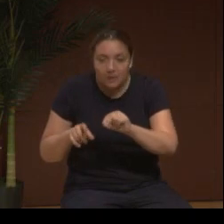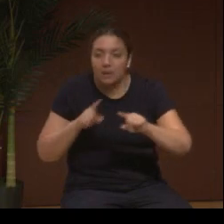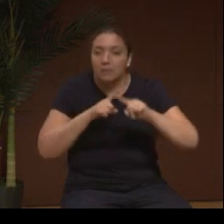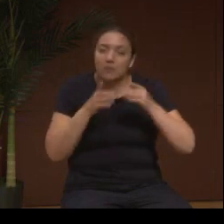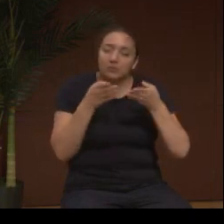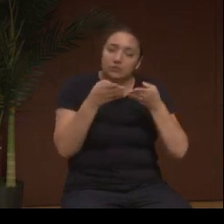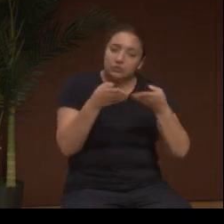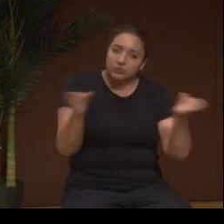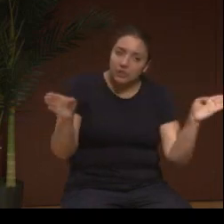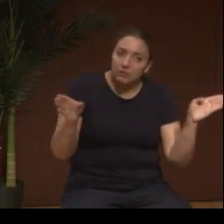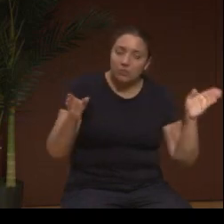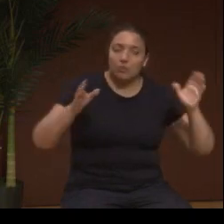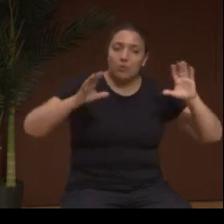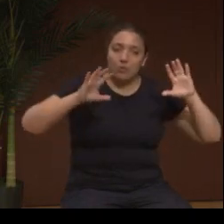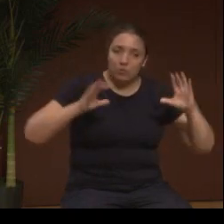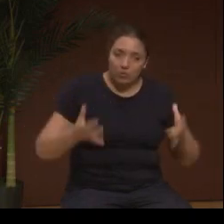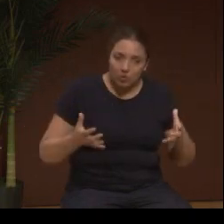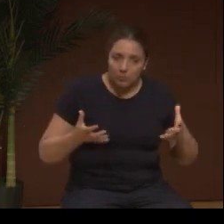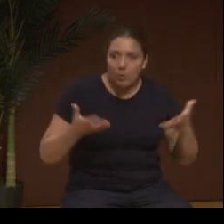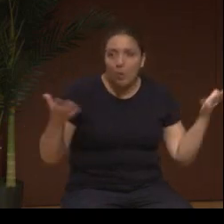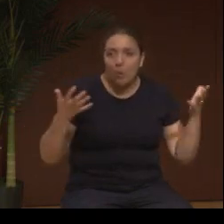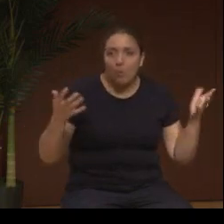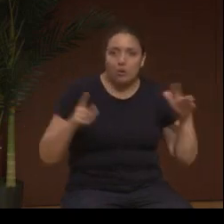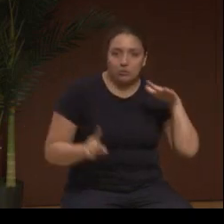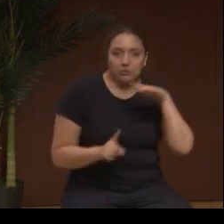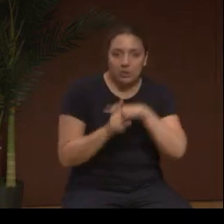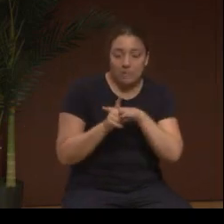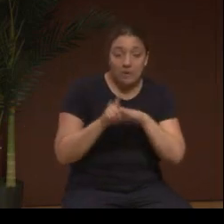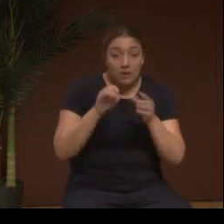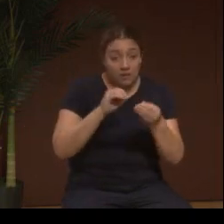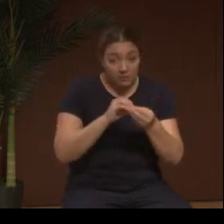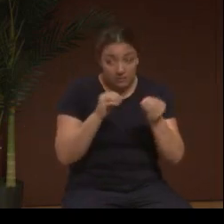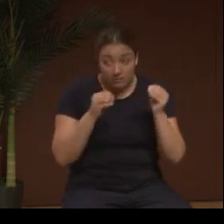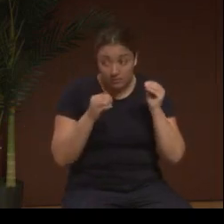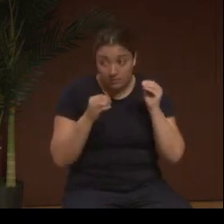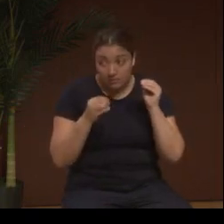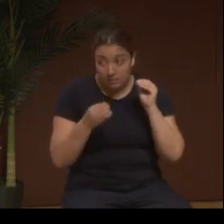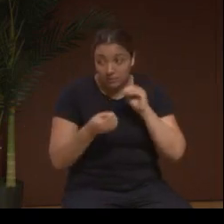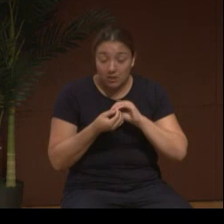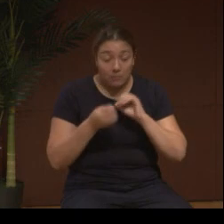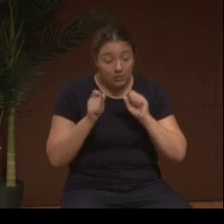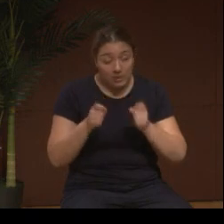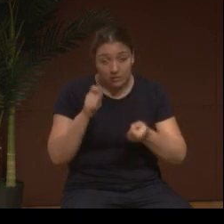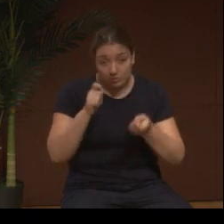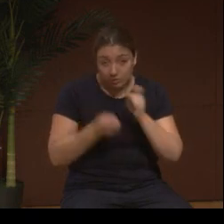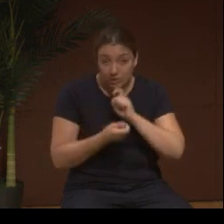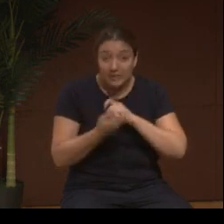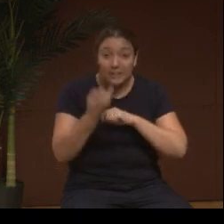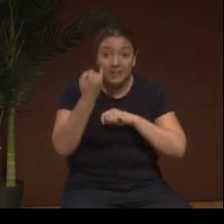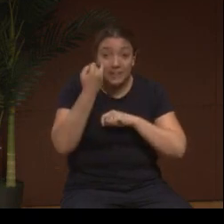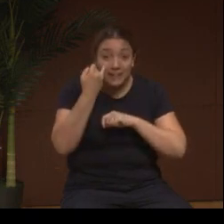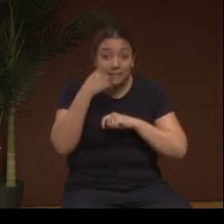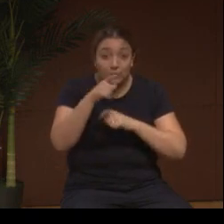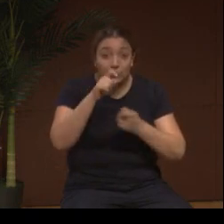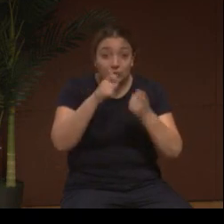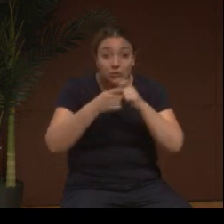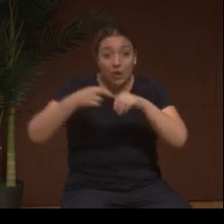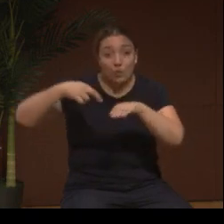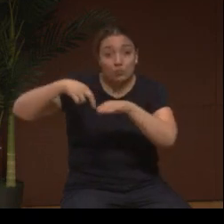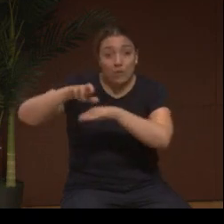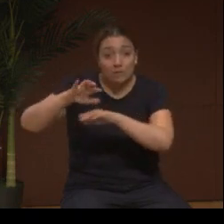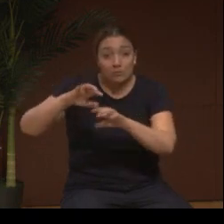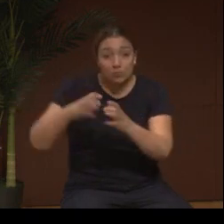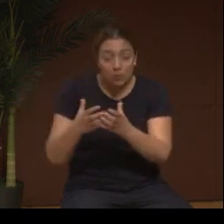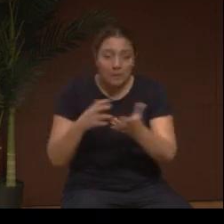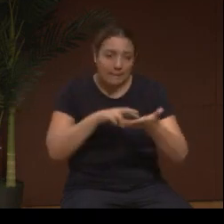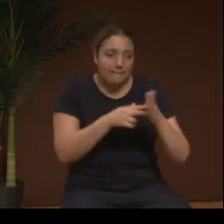general category of what shows up. The numbers can and do change, depending if you change the reference groups, the numbers will change. It doesn't mean it's